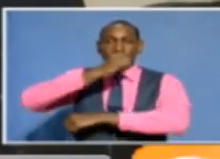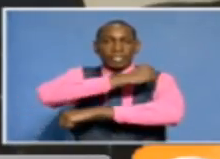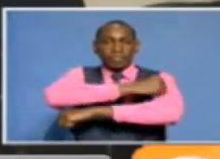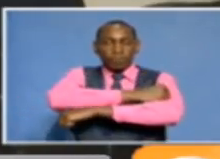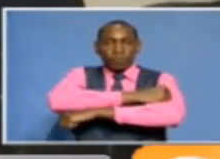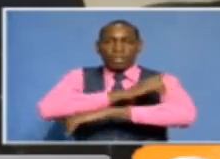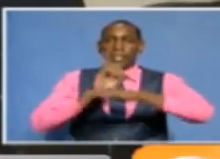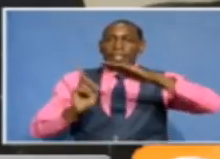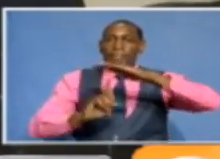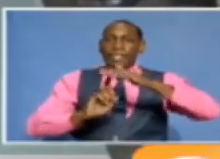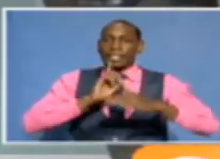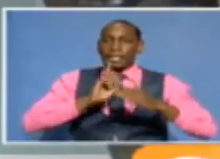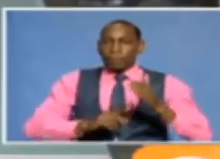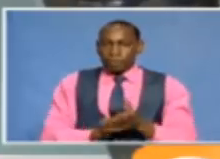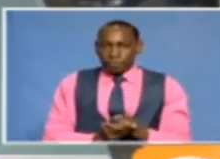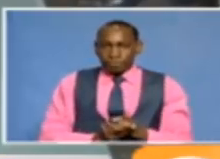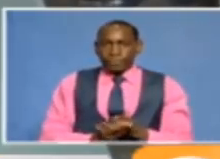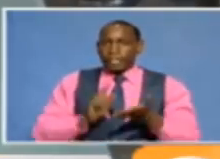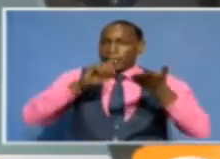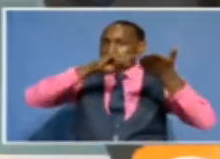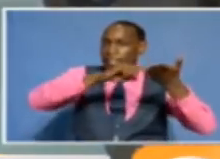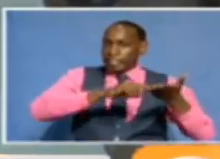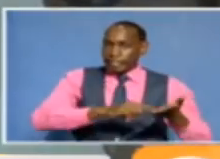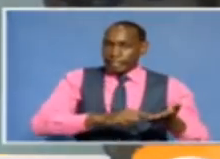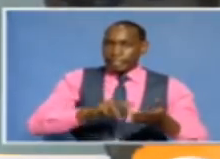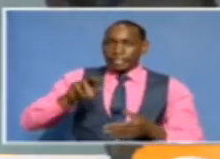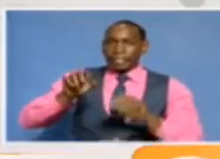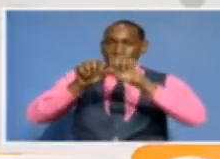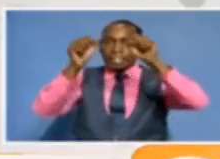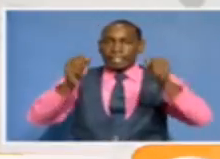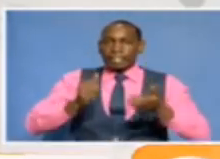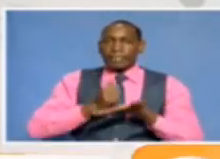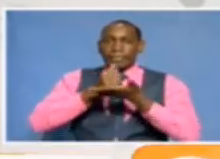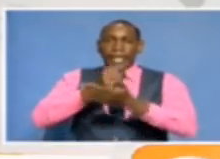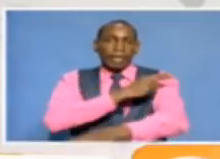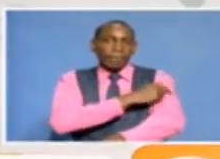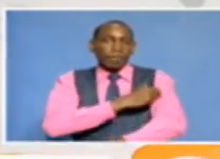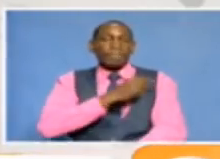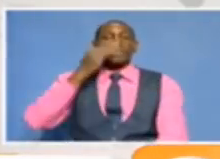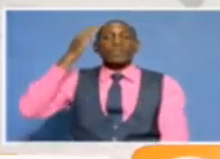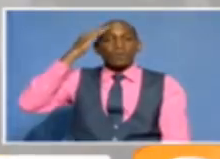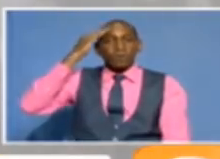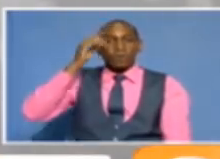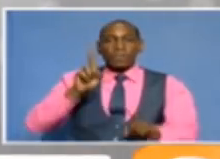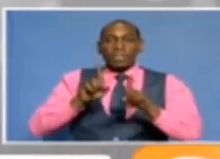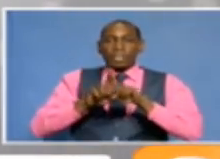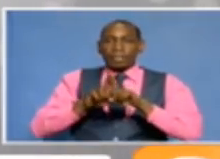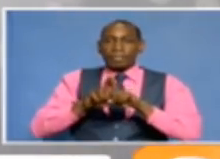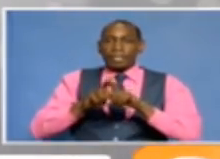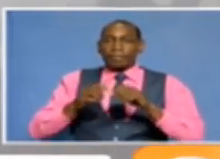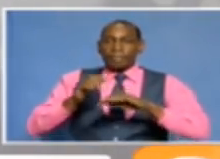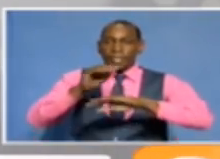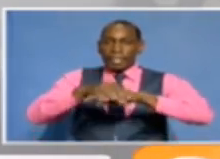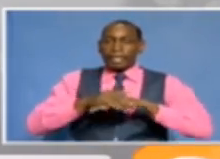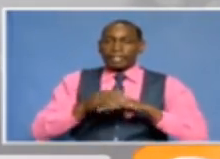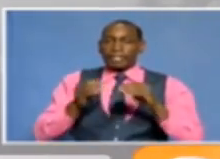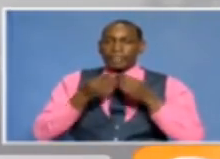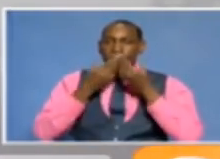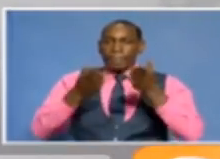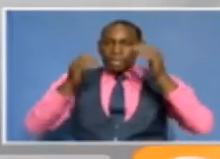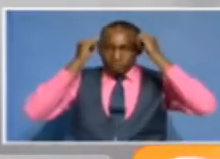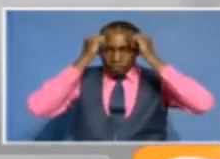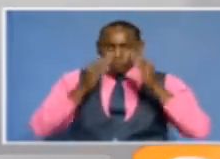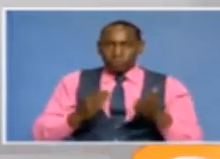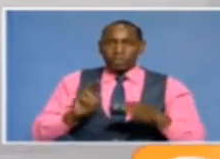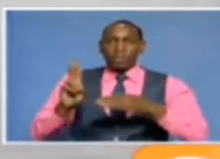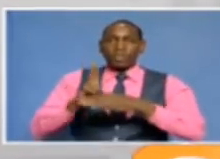The ministry says they are insisting on NEMIS to help hospitals identify and retrieve data of learners when using